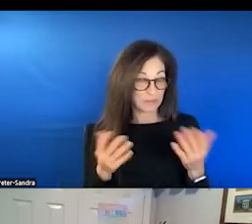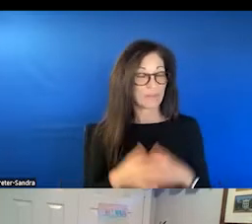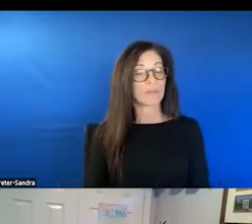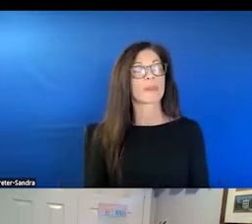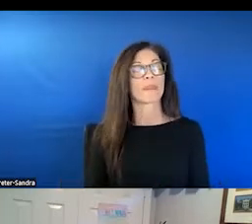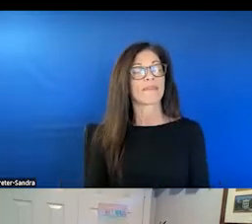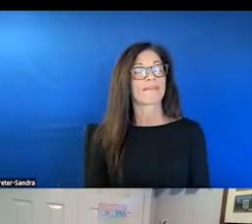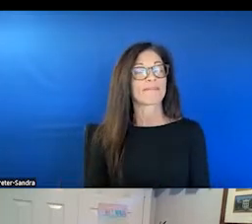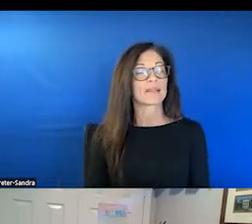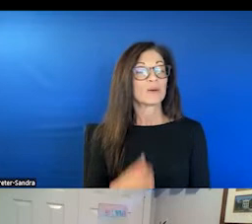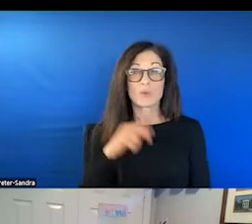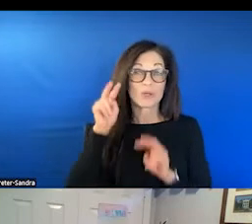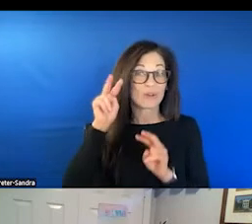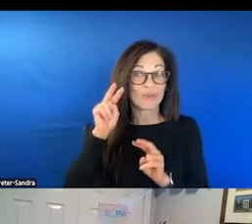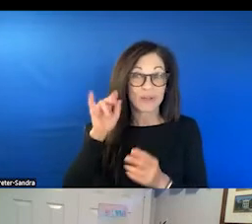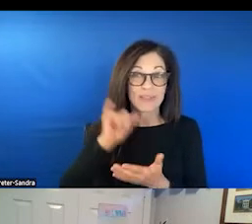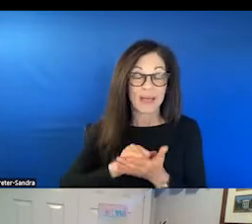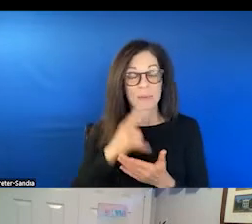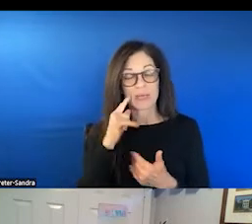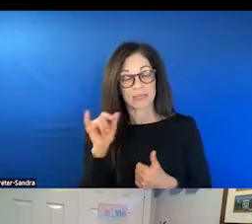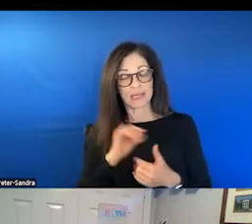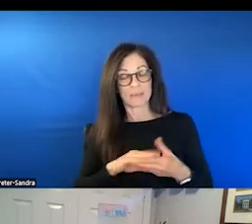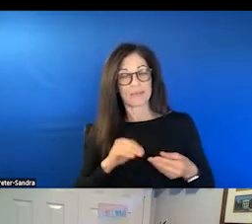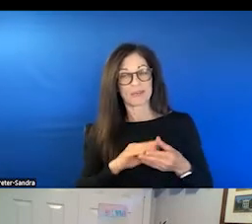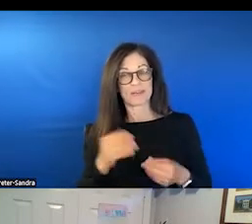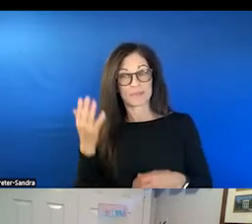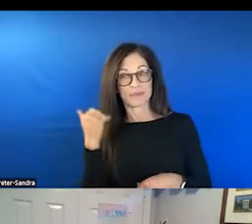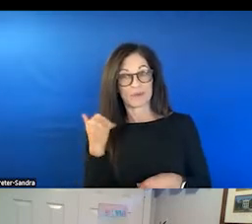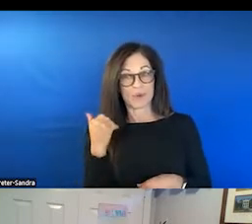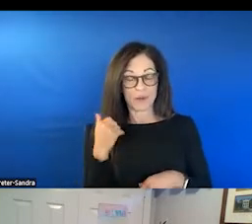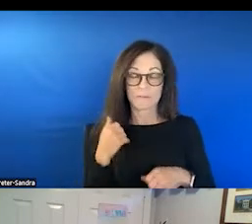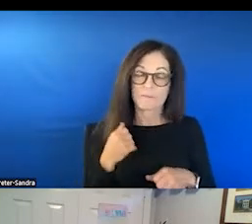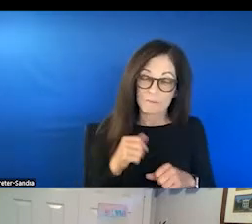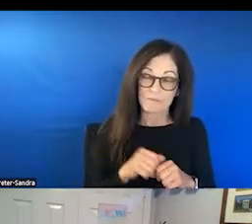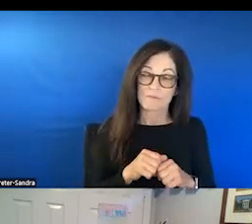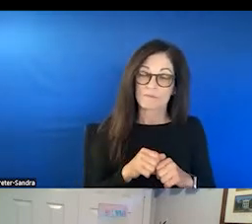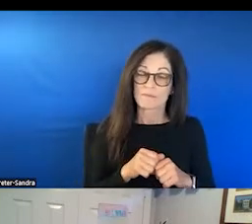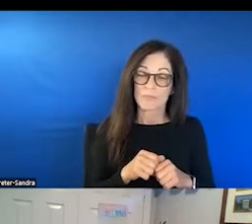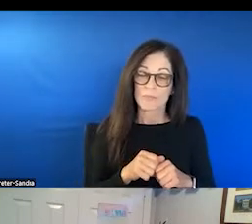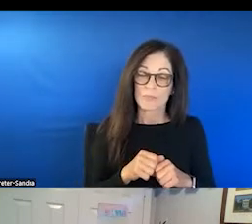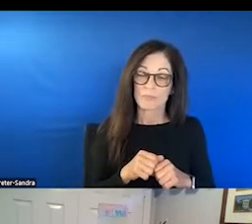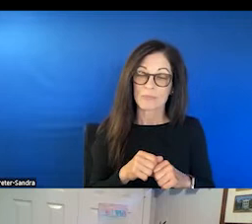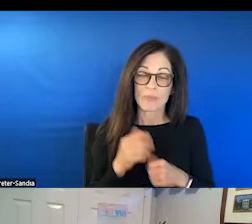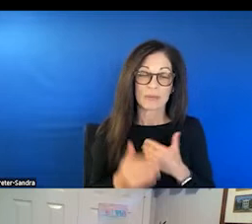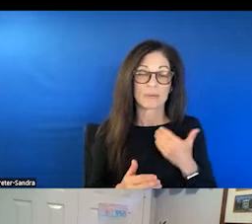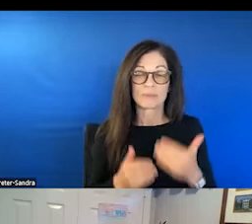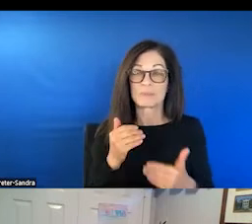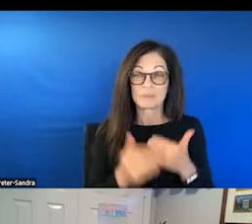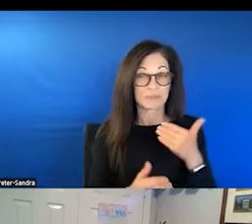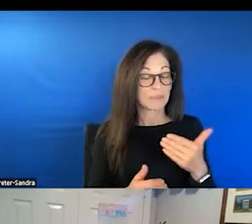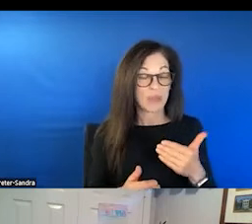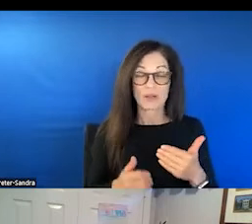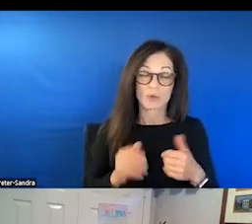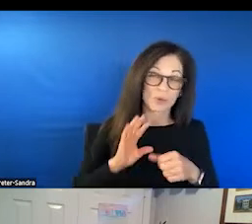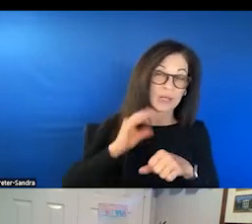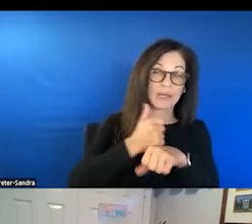we're looking forward to that because, as I mentioned a little earlier to the group before this, as we go down the road of implementing